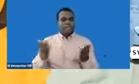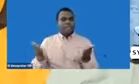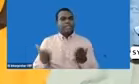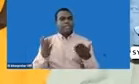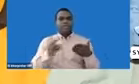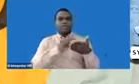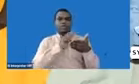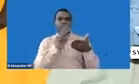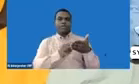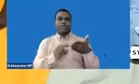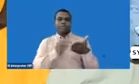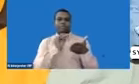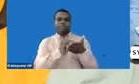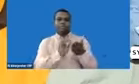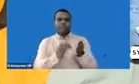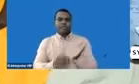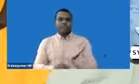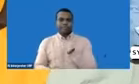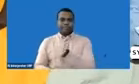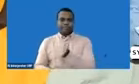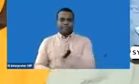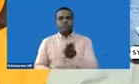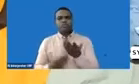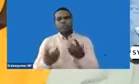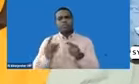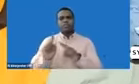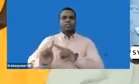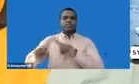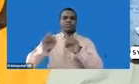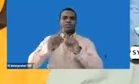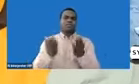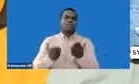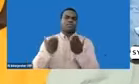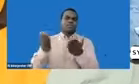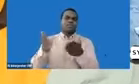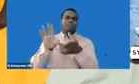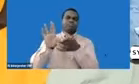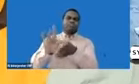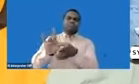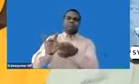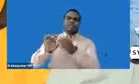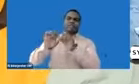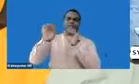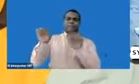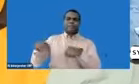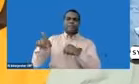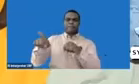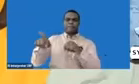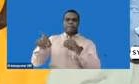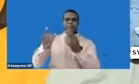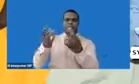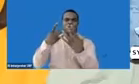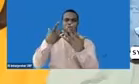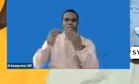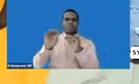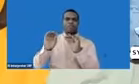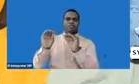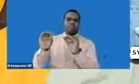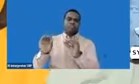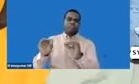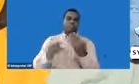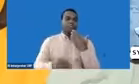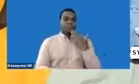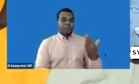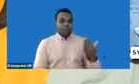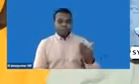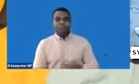can update the repository and the toolkit with this information. So that's very, very helpful. And